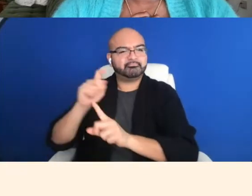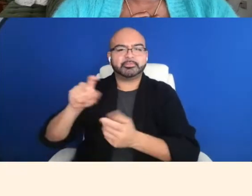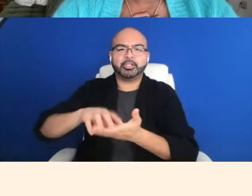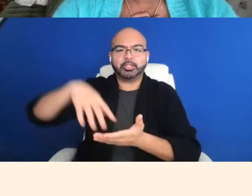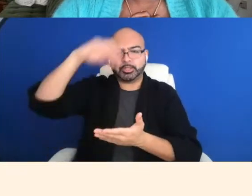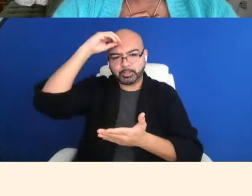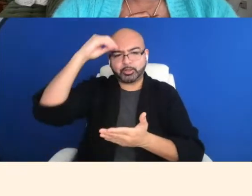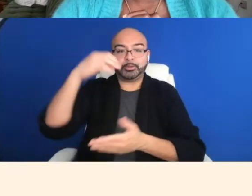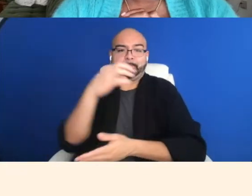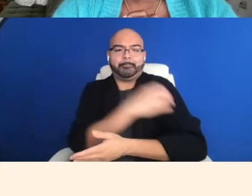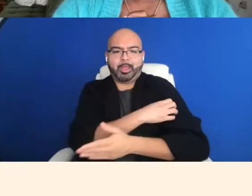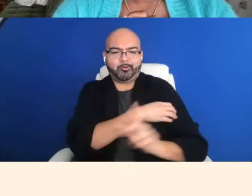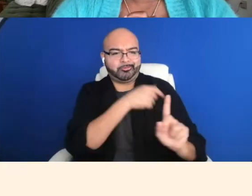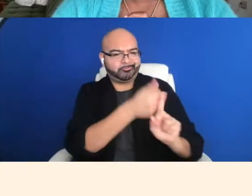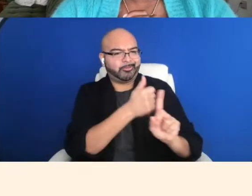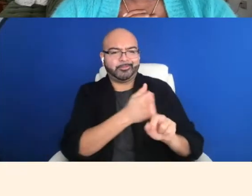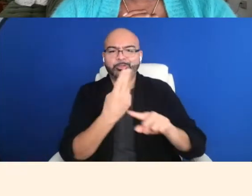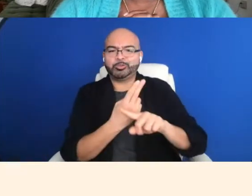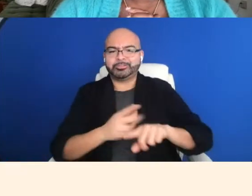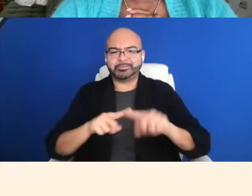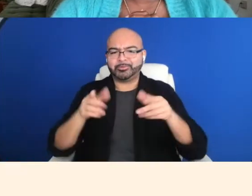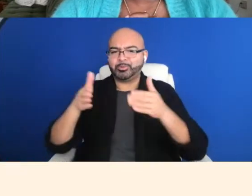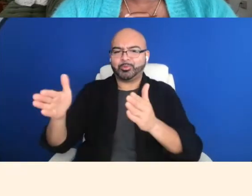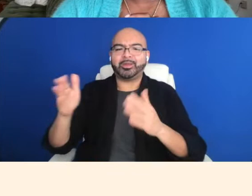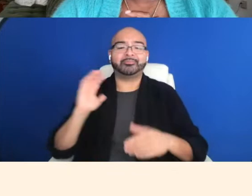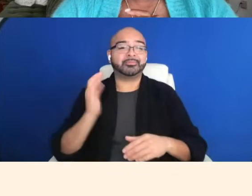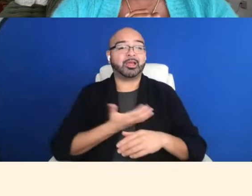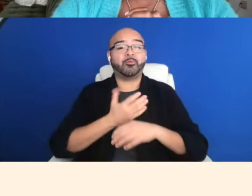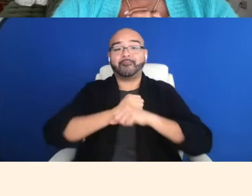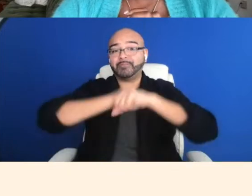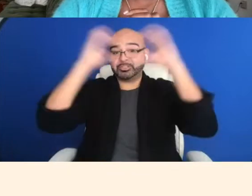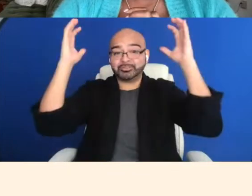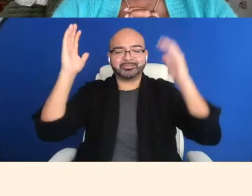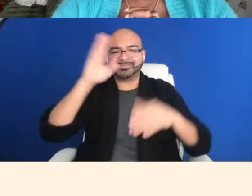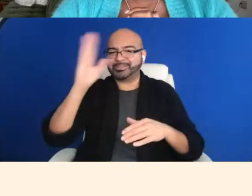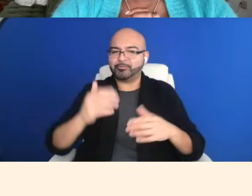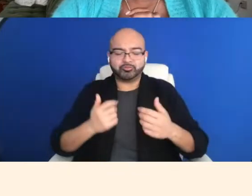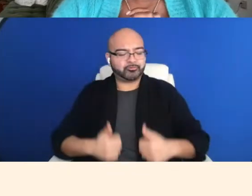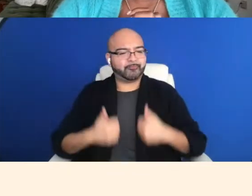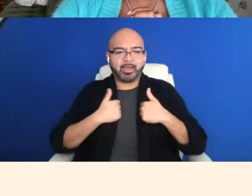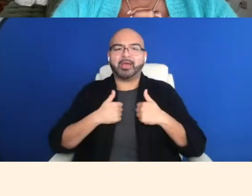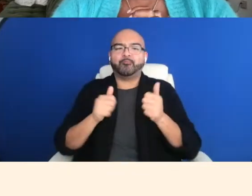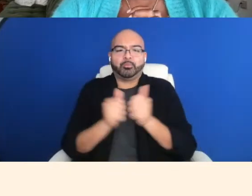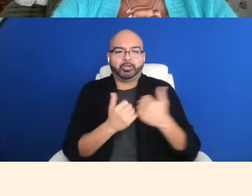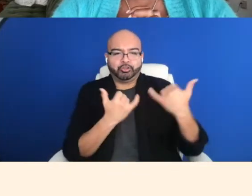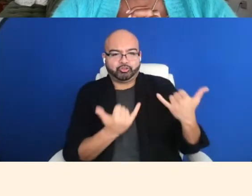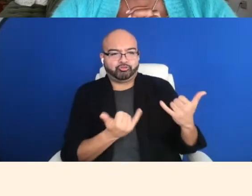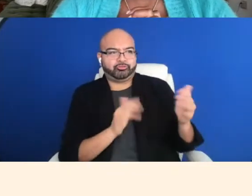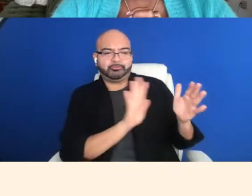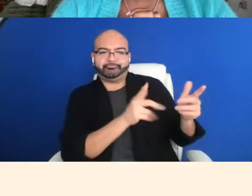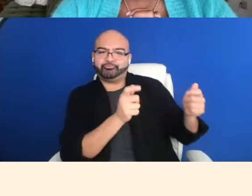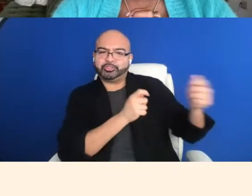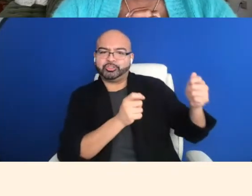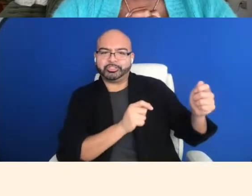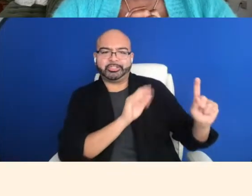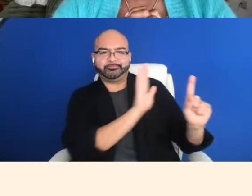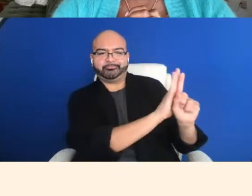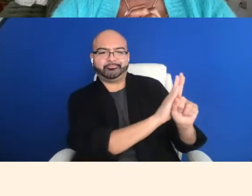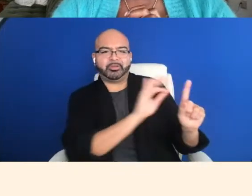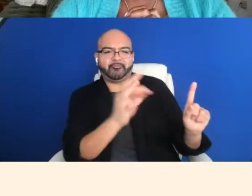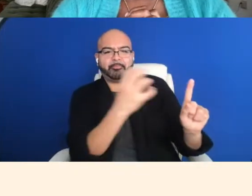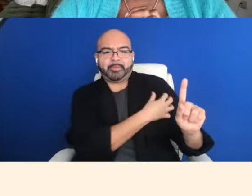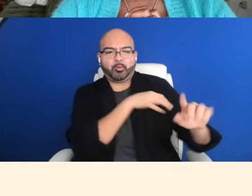power. None of our visions will ever survive under the regime of power